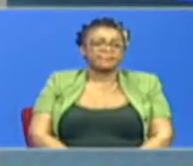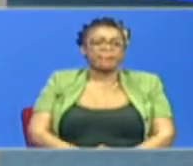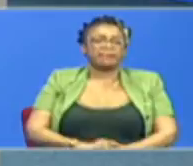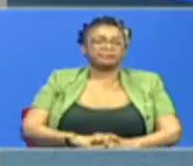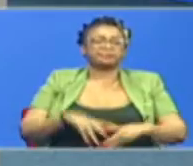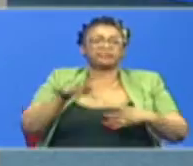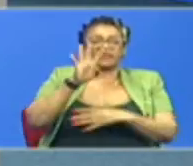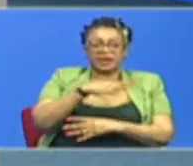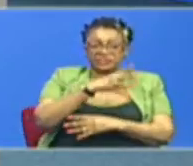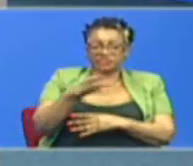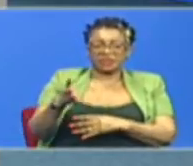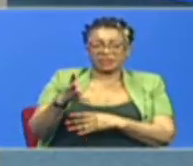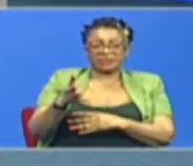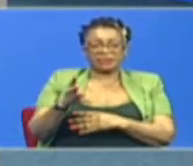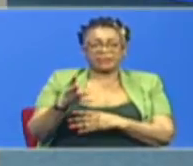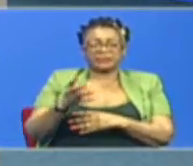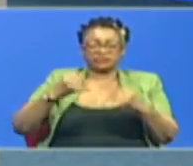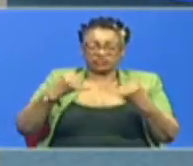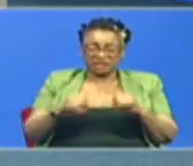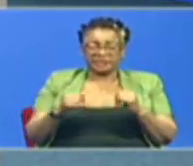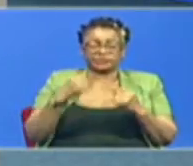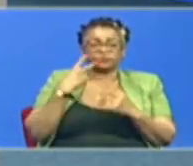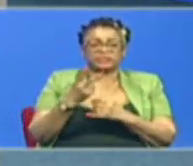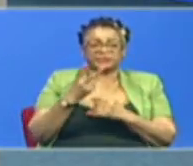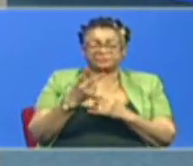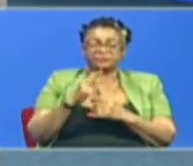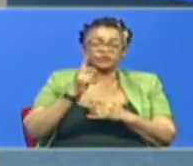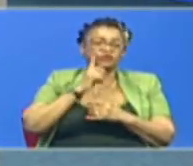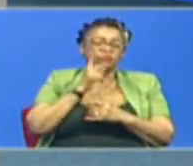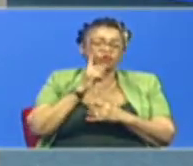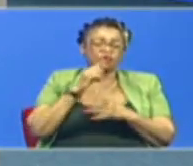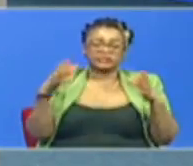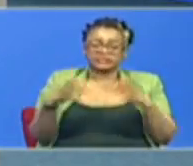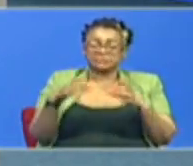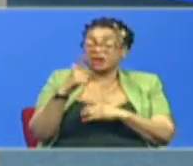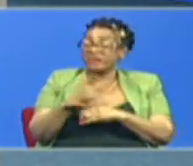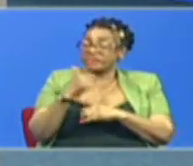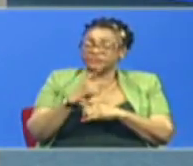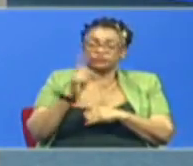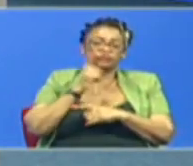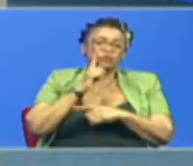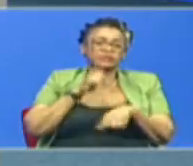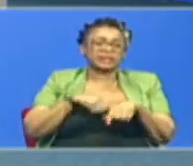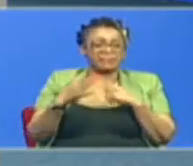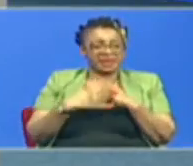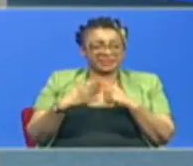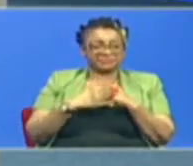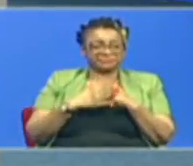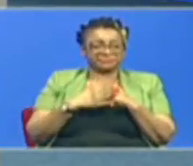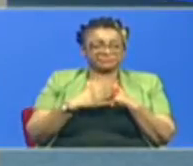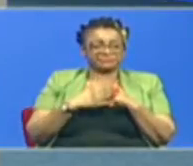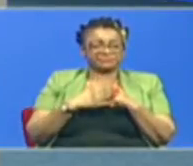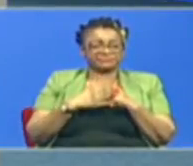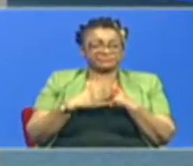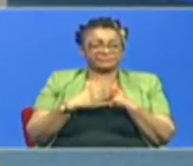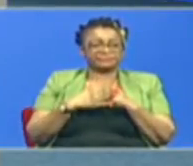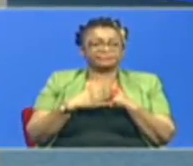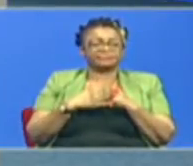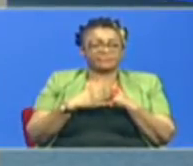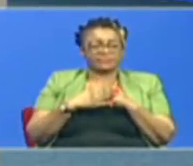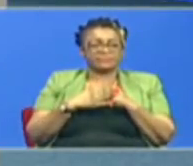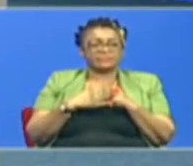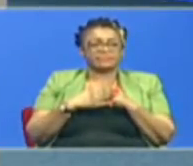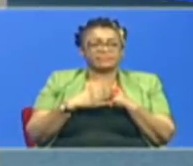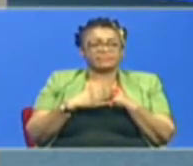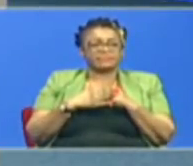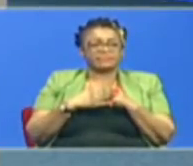Hashtag counting the cost tomorrow on Team Coverage Wednesday at 9 p.m. Do be sure to join us then. All right, we head into